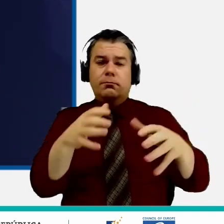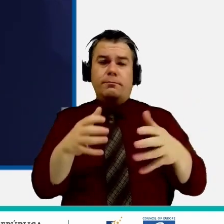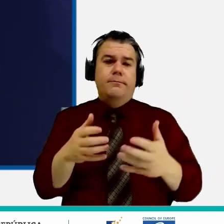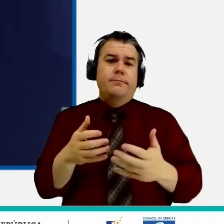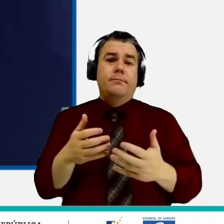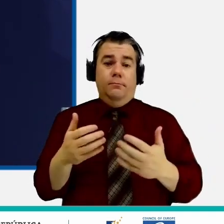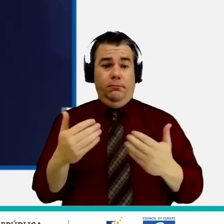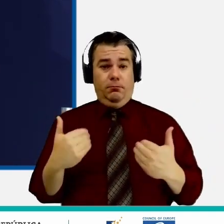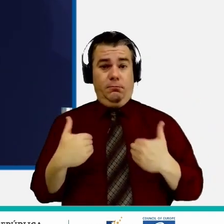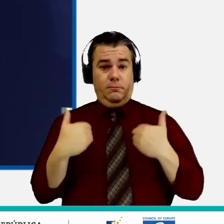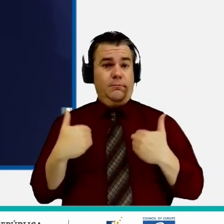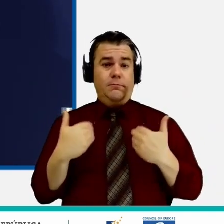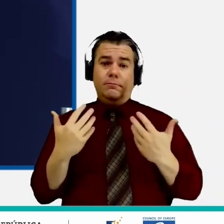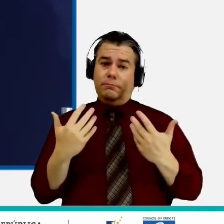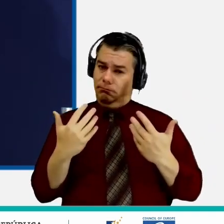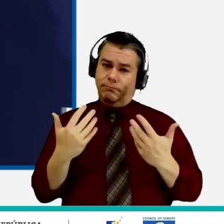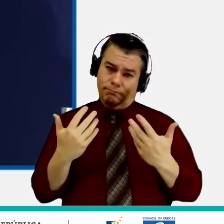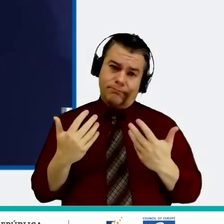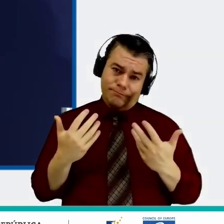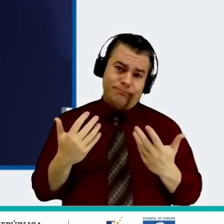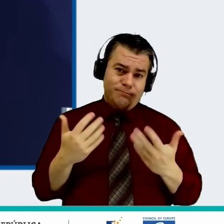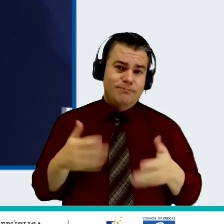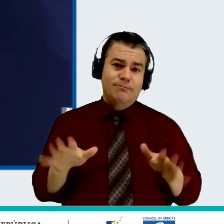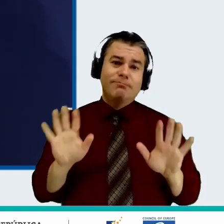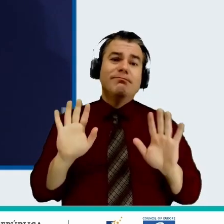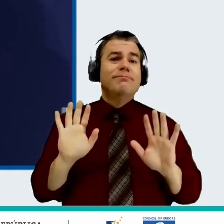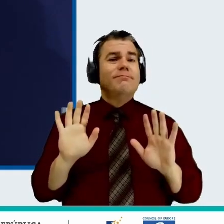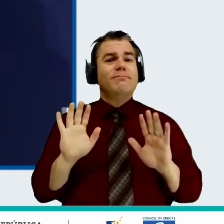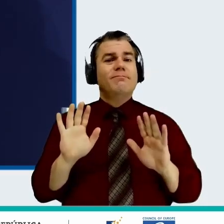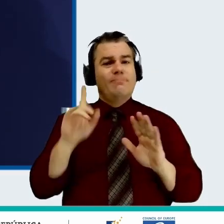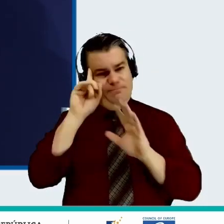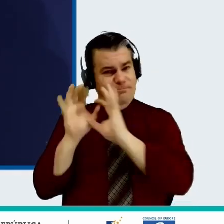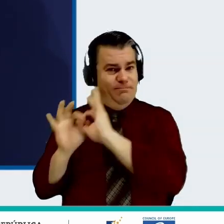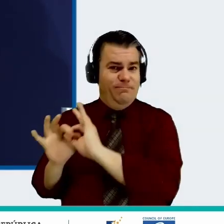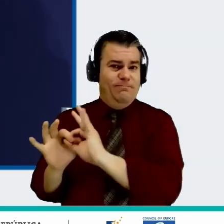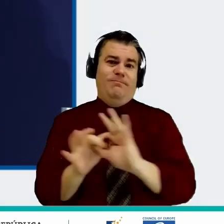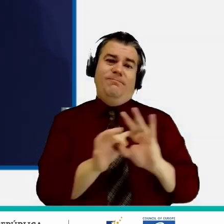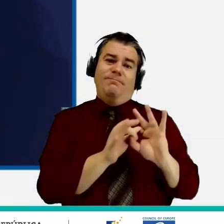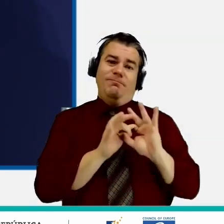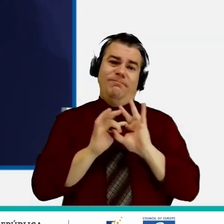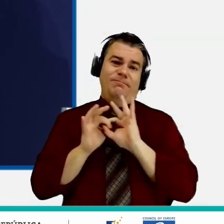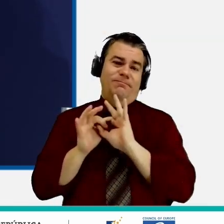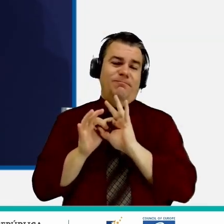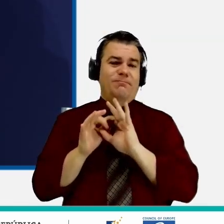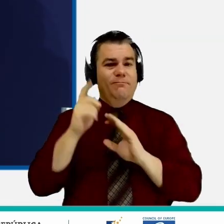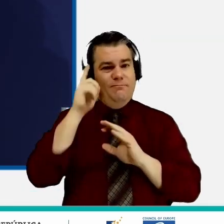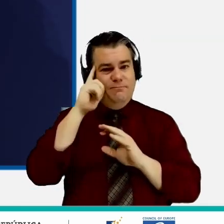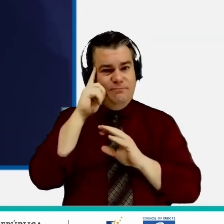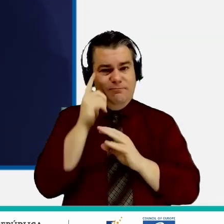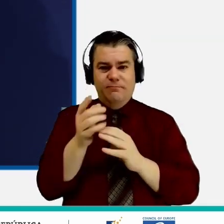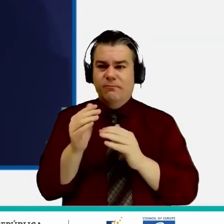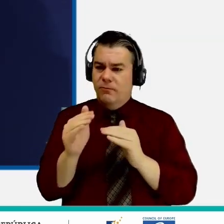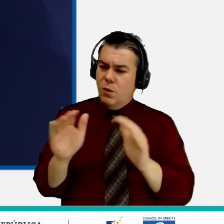the forefront. Like, we do think interconnected. We do think empowering grassroots level is important.